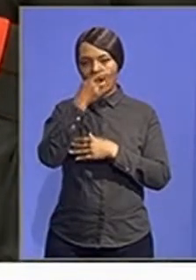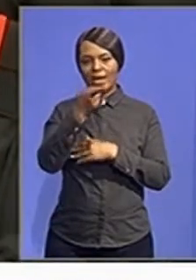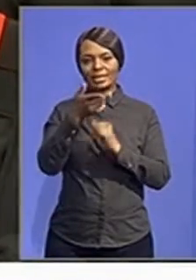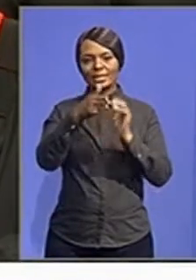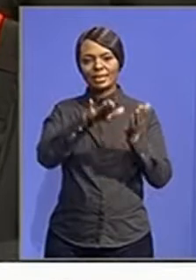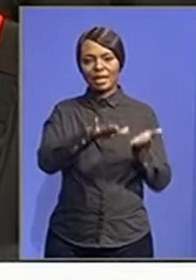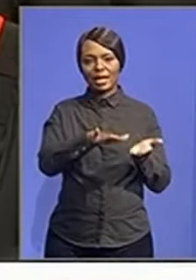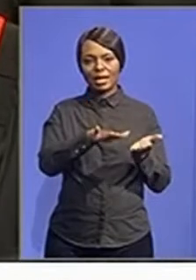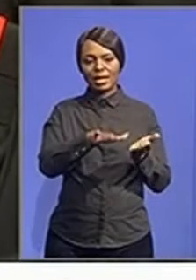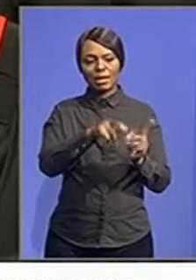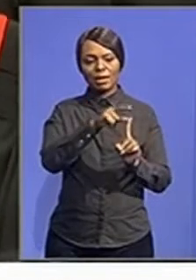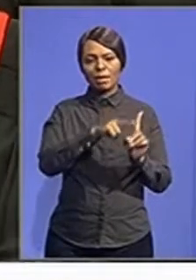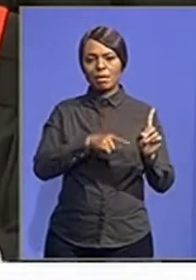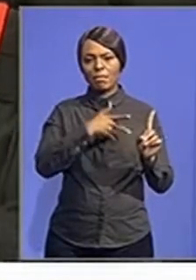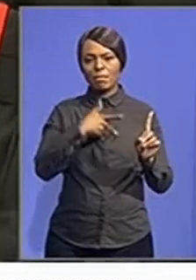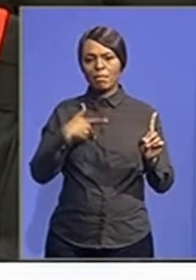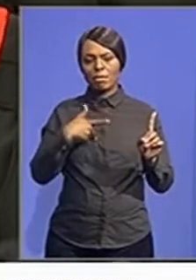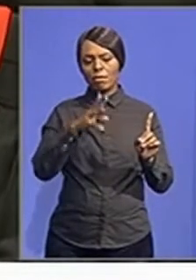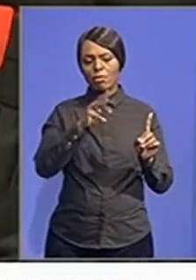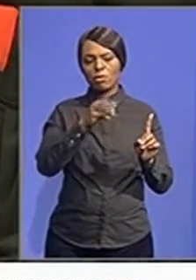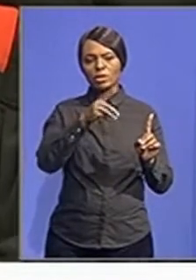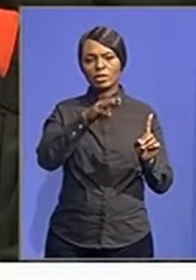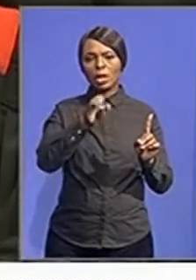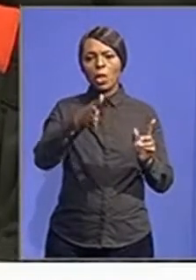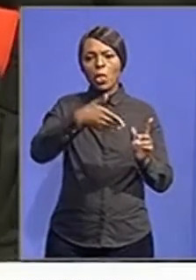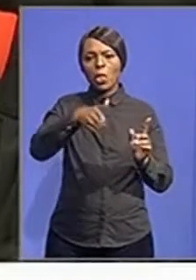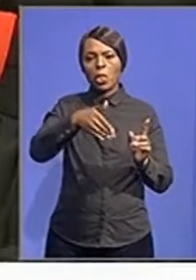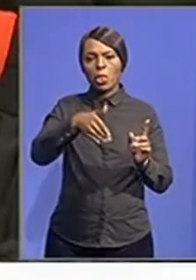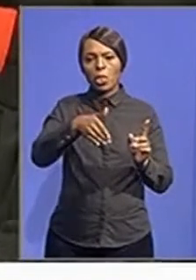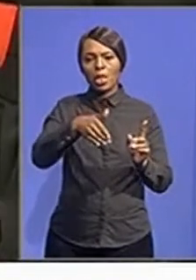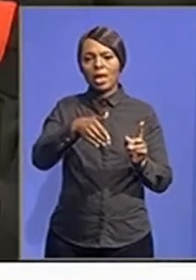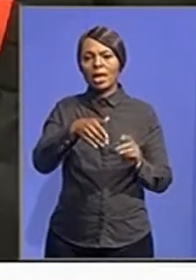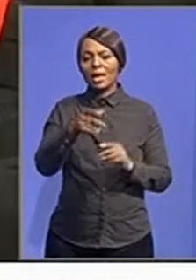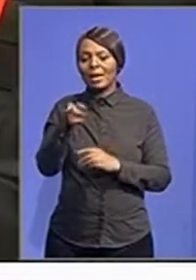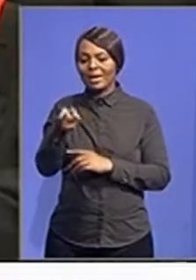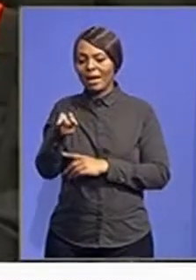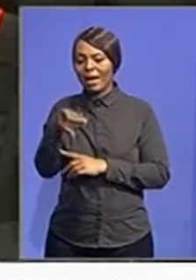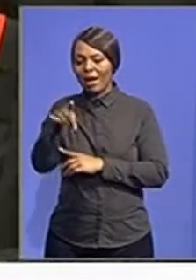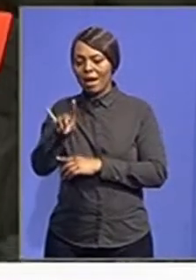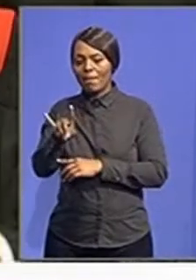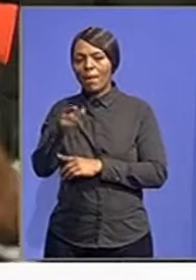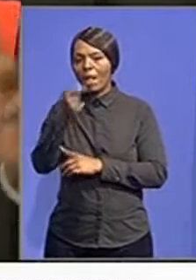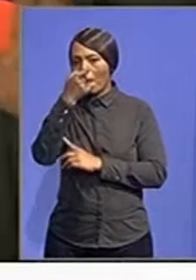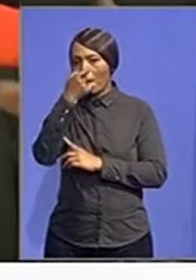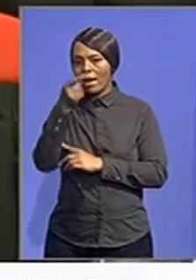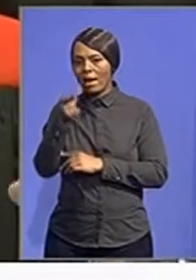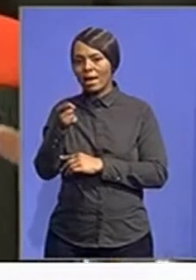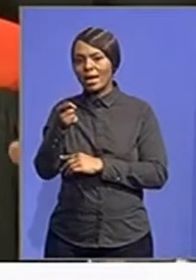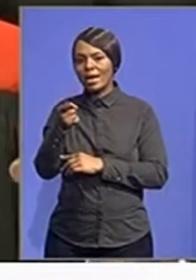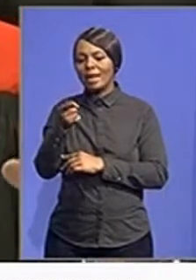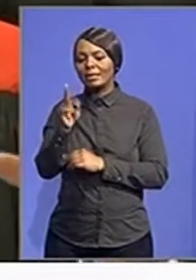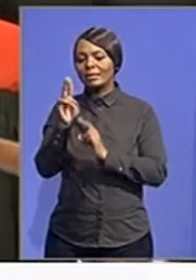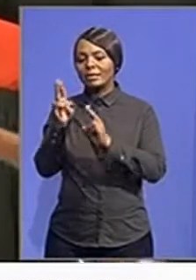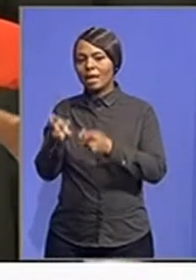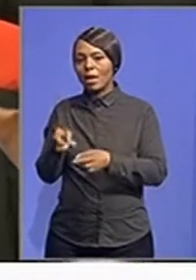when Tebogo was there. These pigs were dying even during the period when Shadrack was